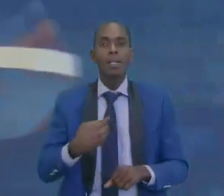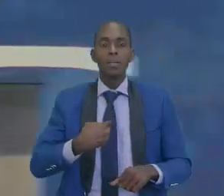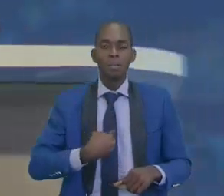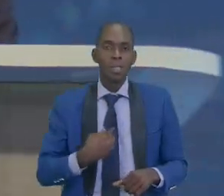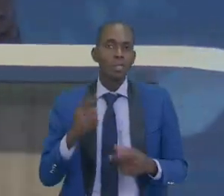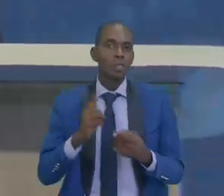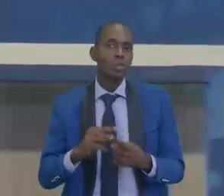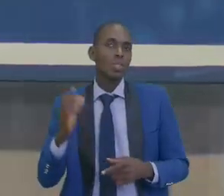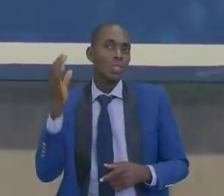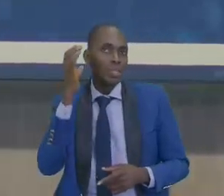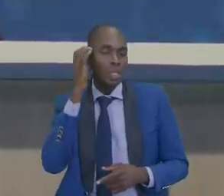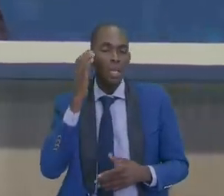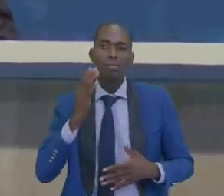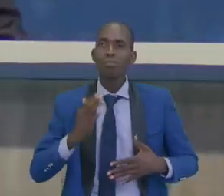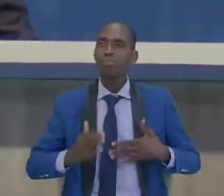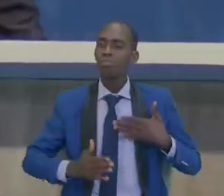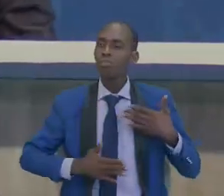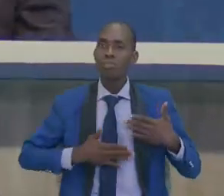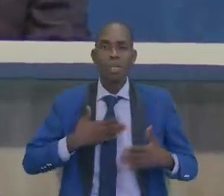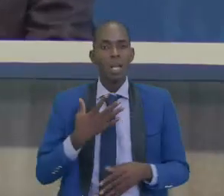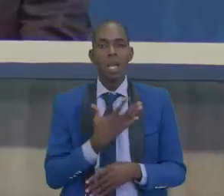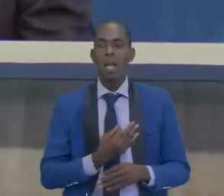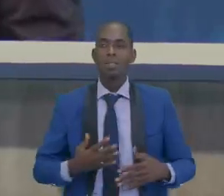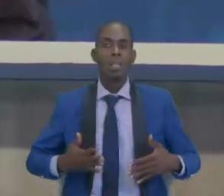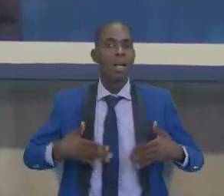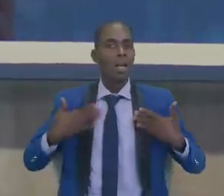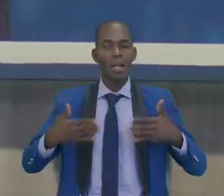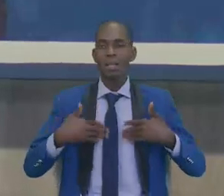hear joy and gladness.